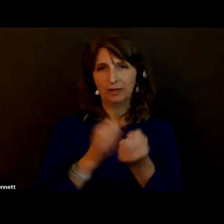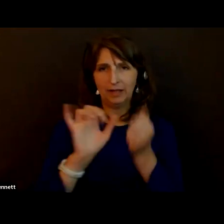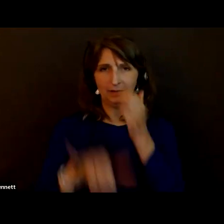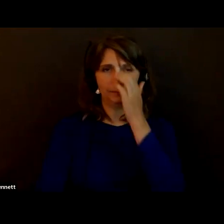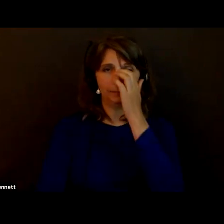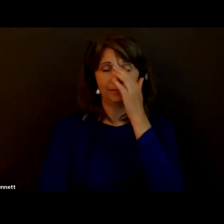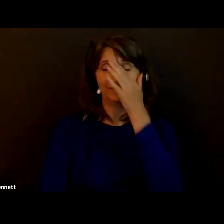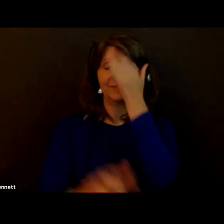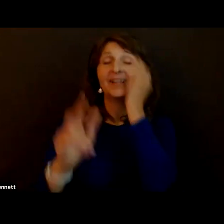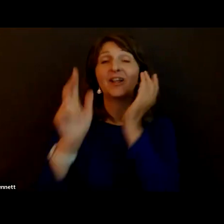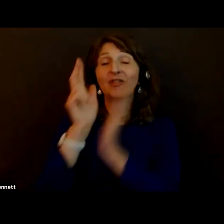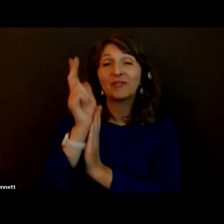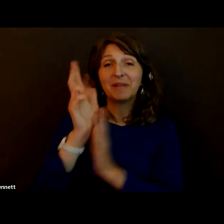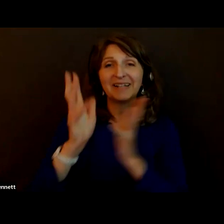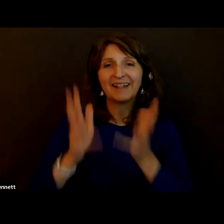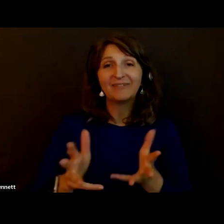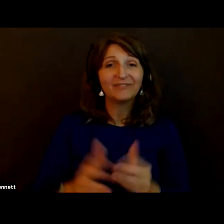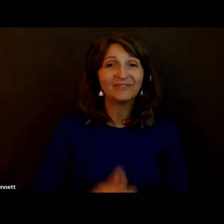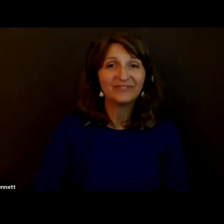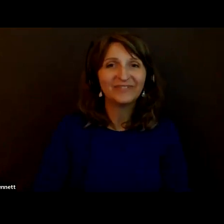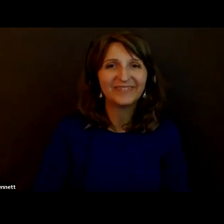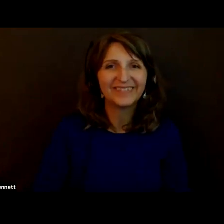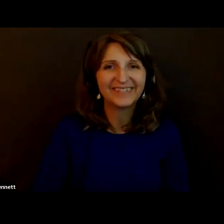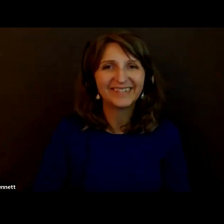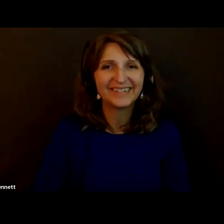3 minutes to go. Somebody got a buzzer beater?